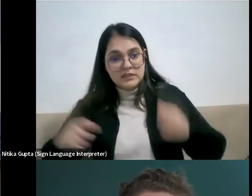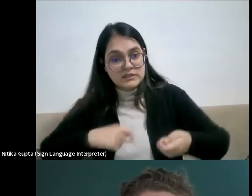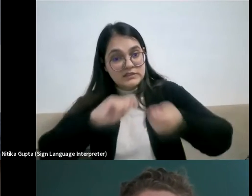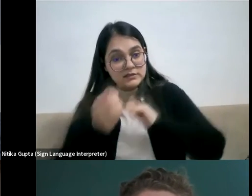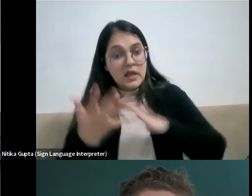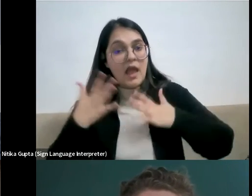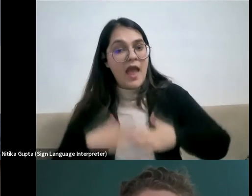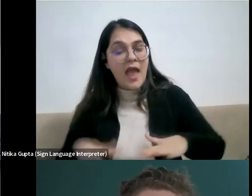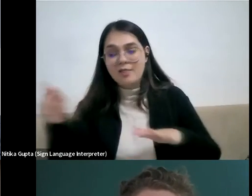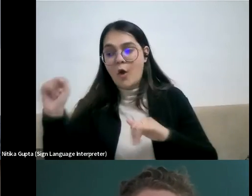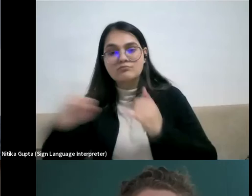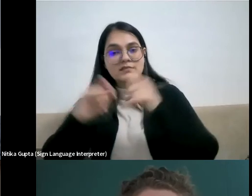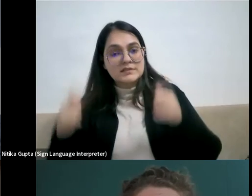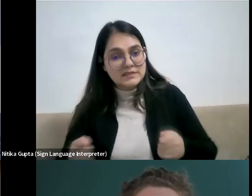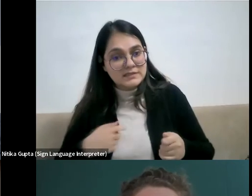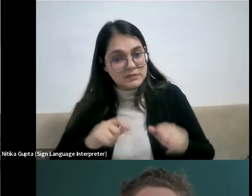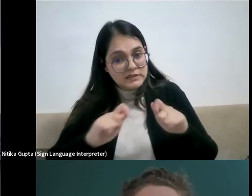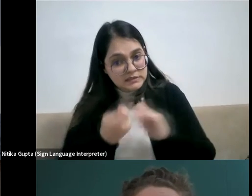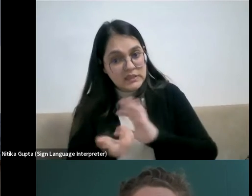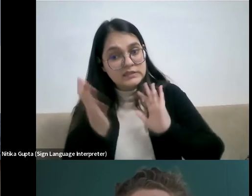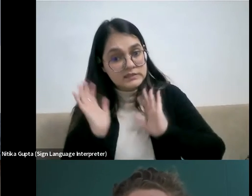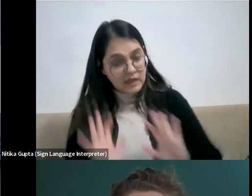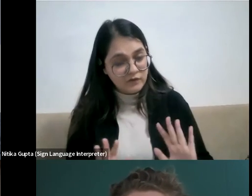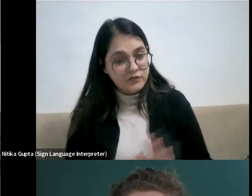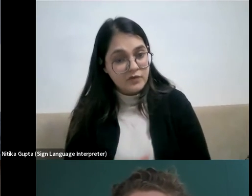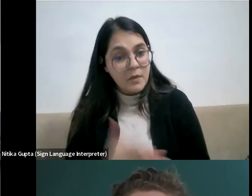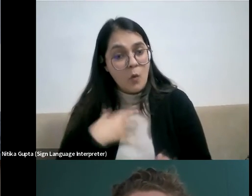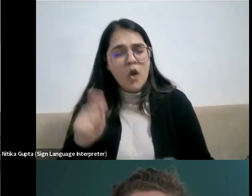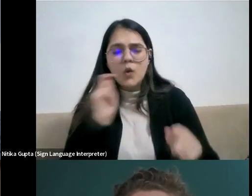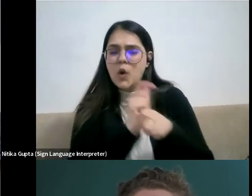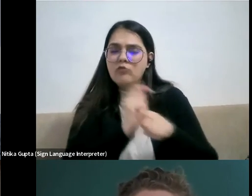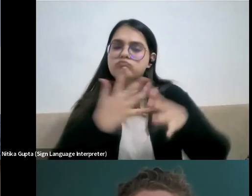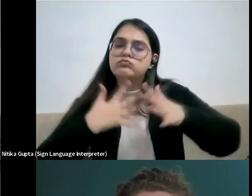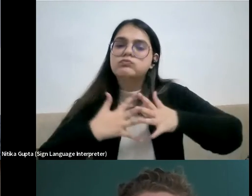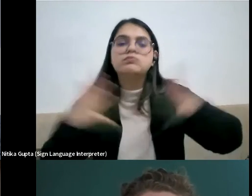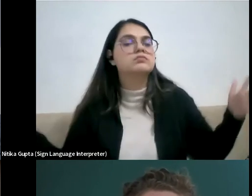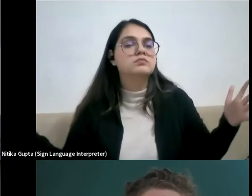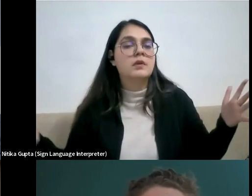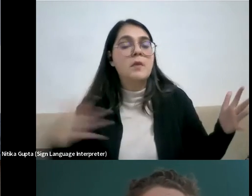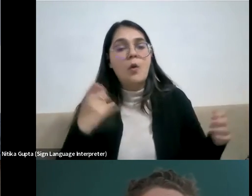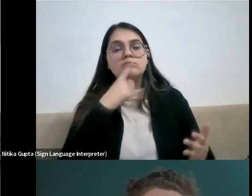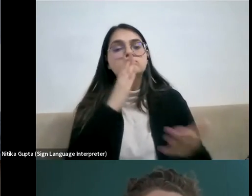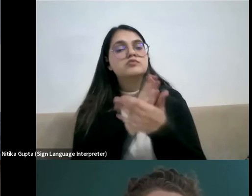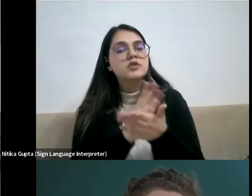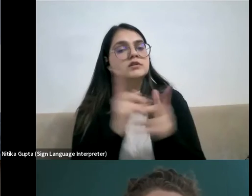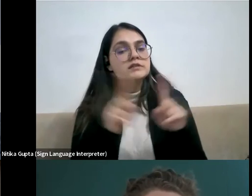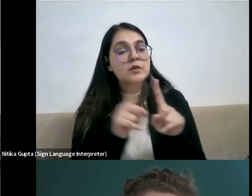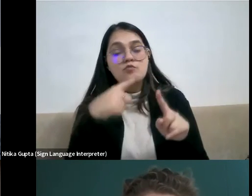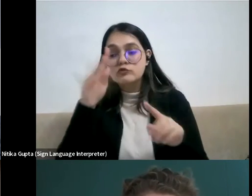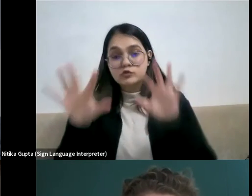system, we are going to need to do a lot more work. We're going to need to ensure that those who are appointed